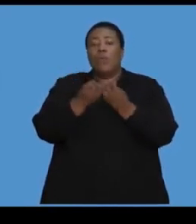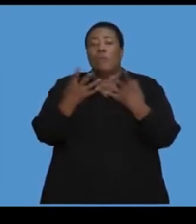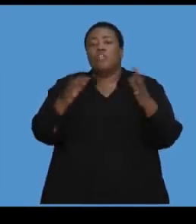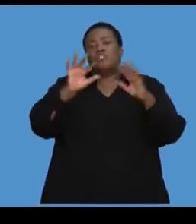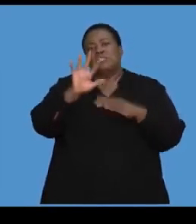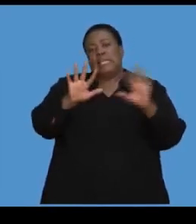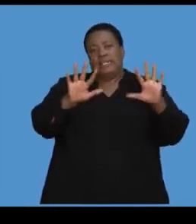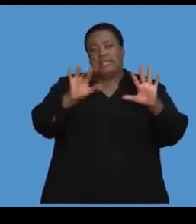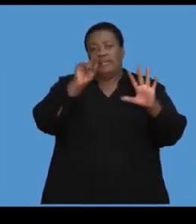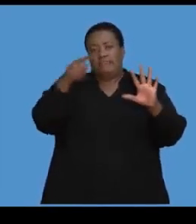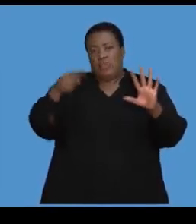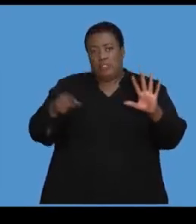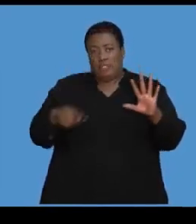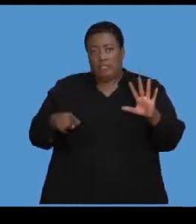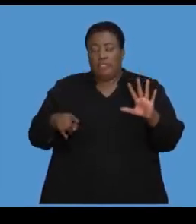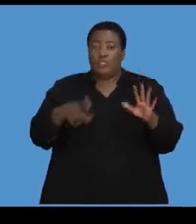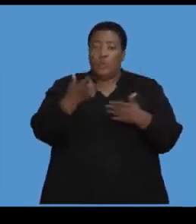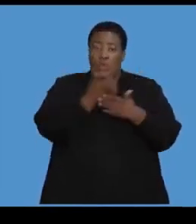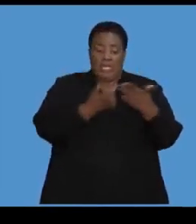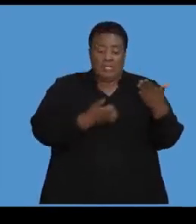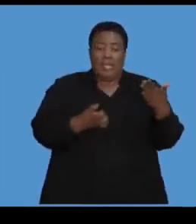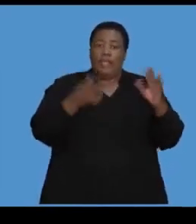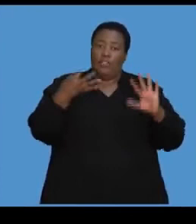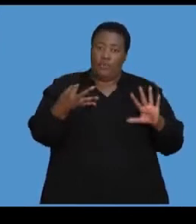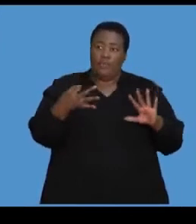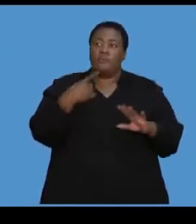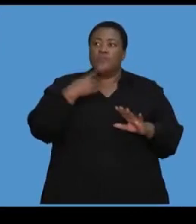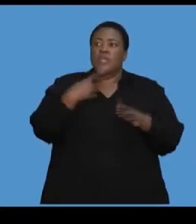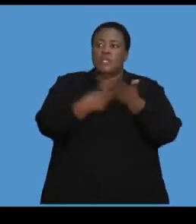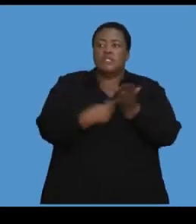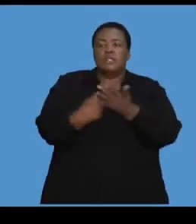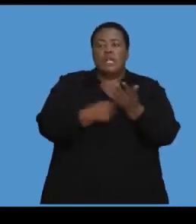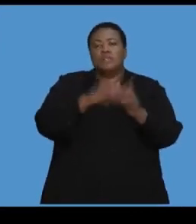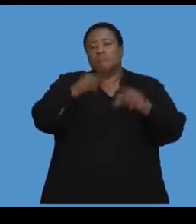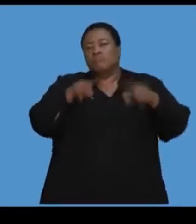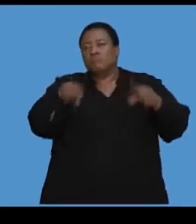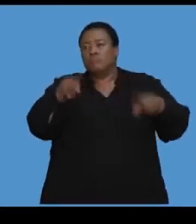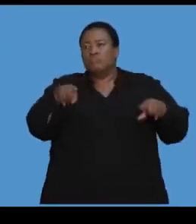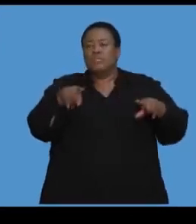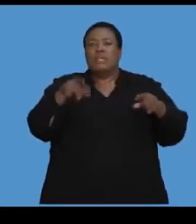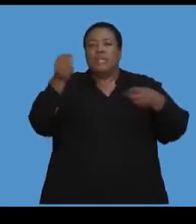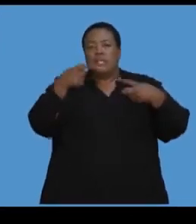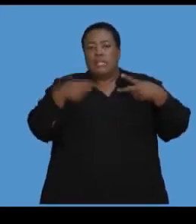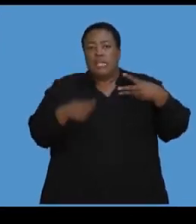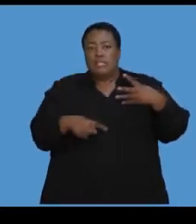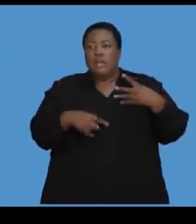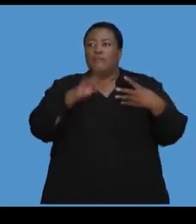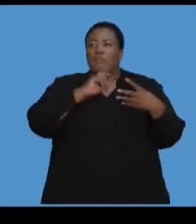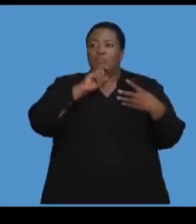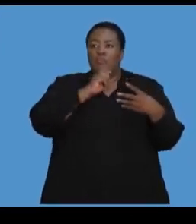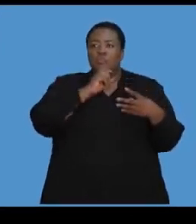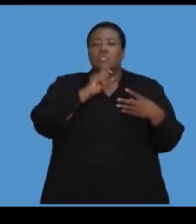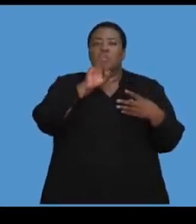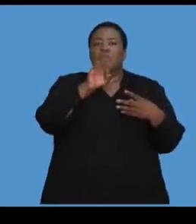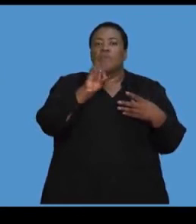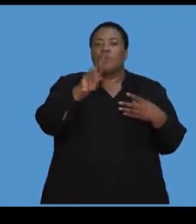2, right? Our essay number 3, it says discuss in detail various indicators used in forecasting there,